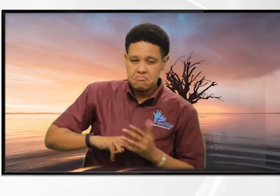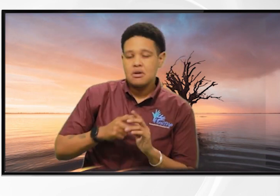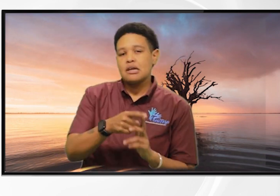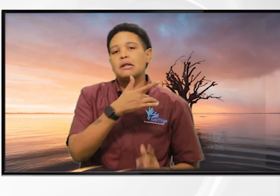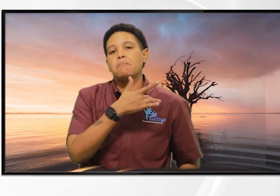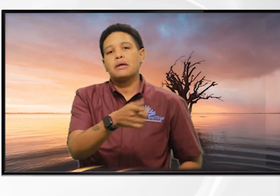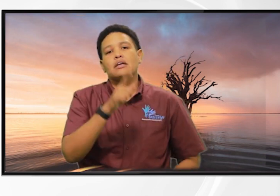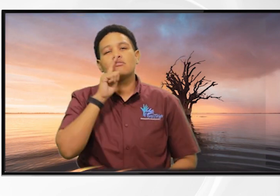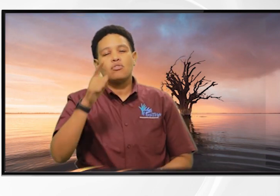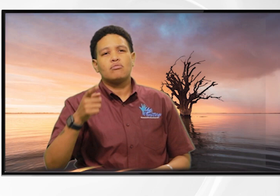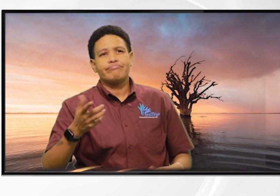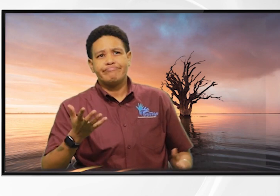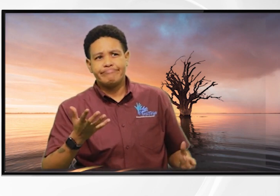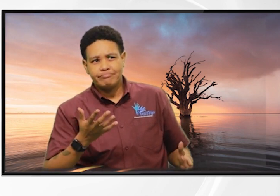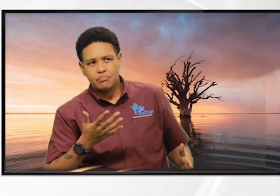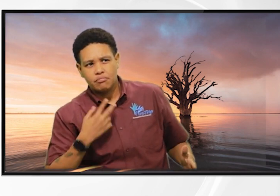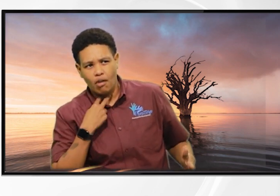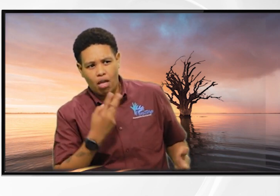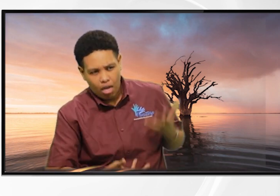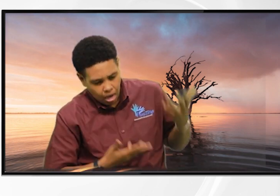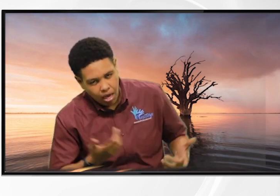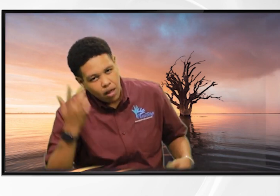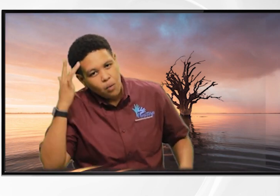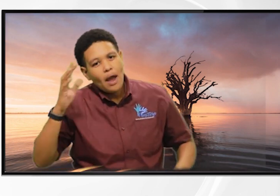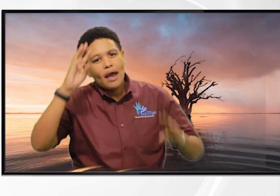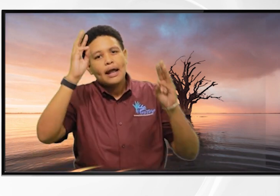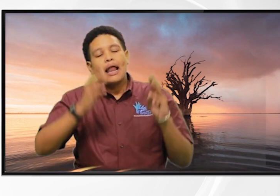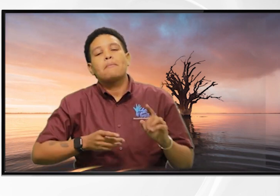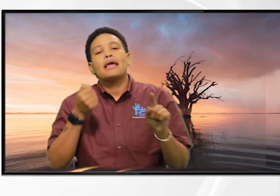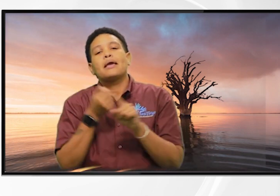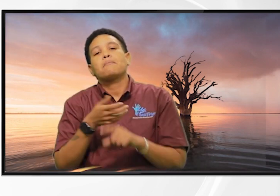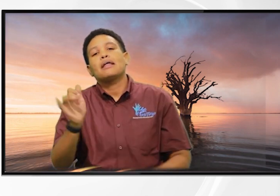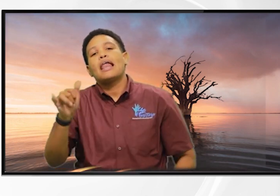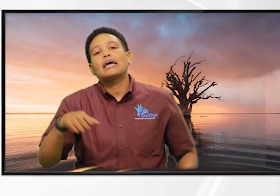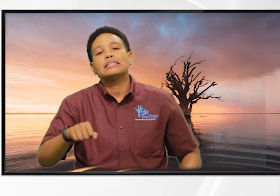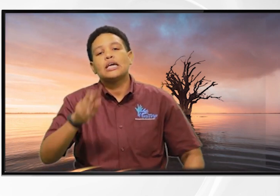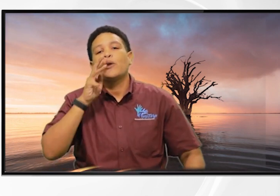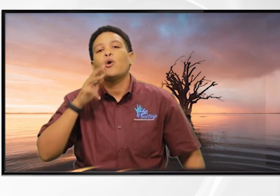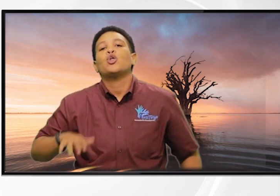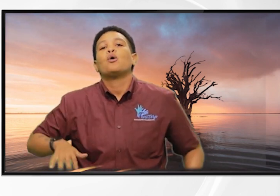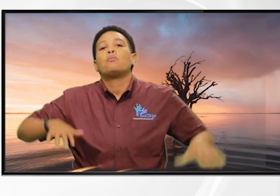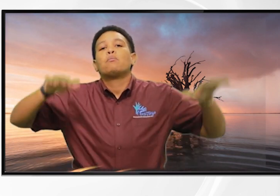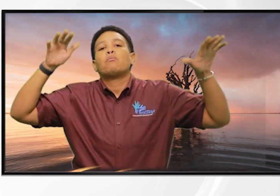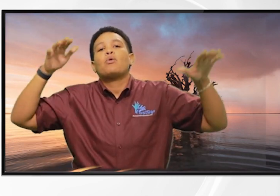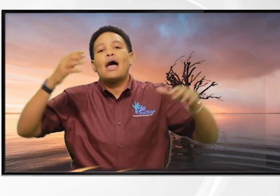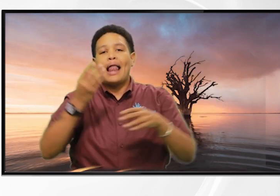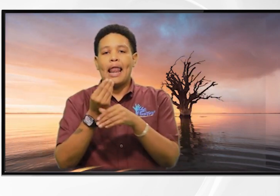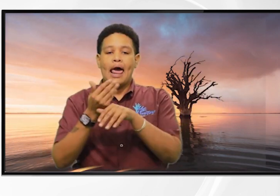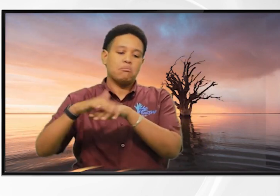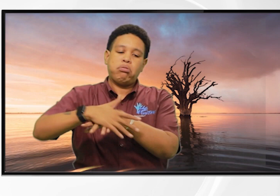to displacement because of climate impacts such as sea level rise and land slippage.